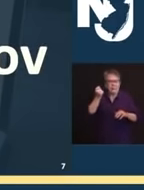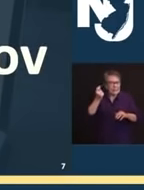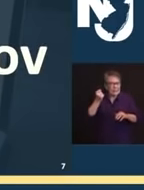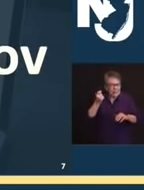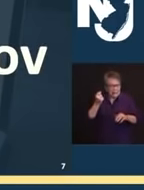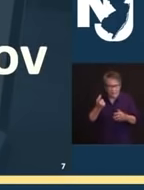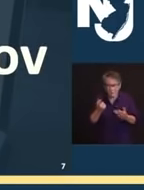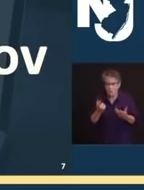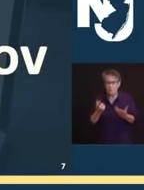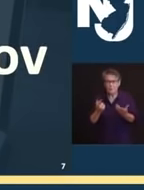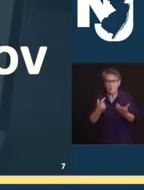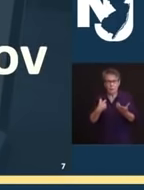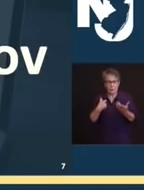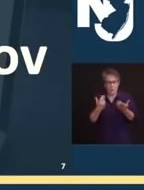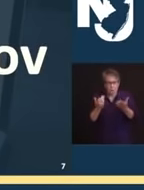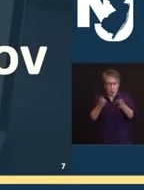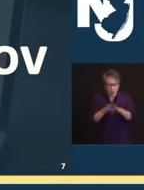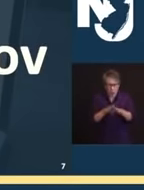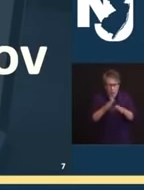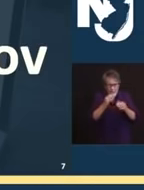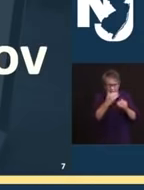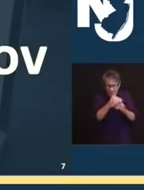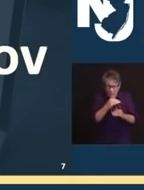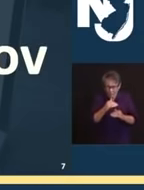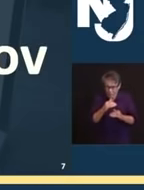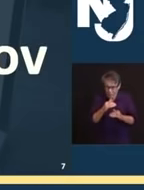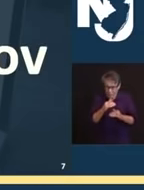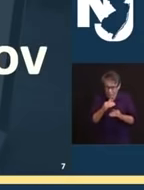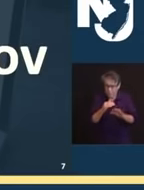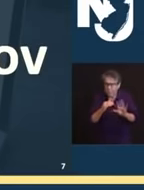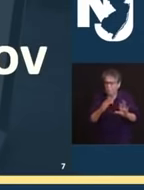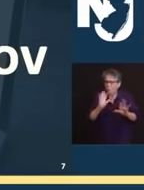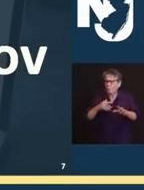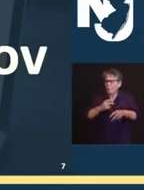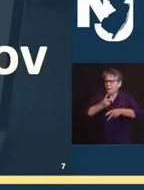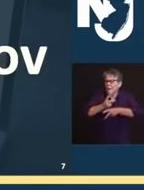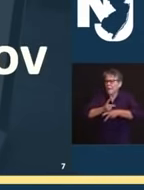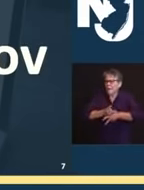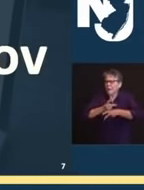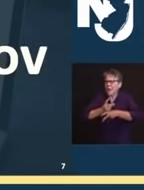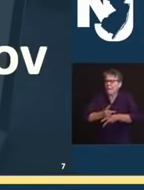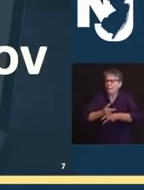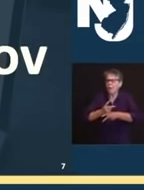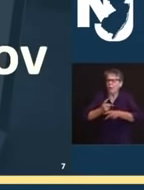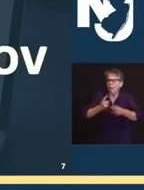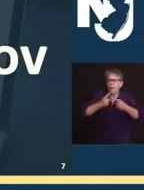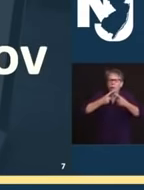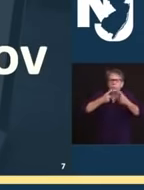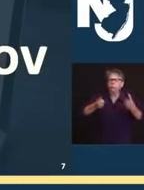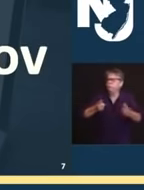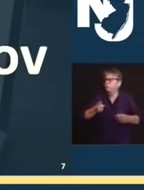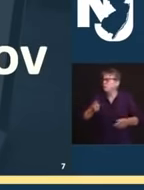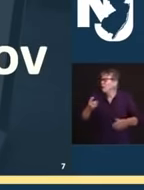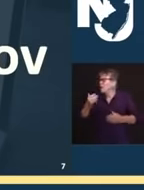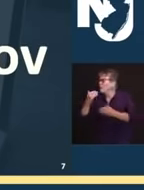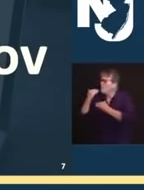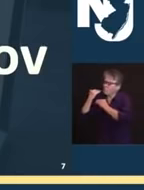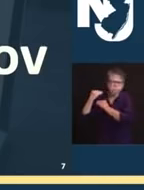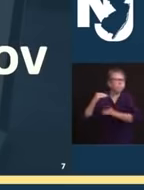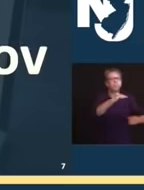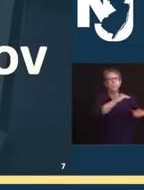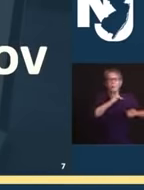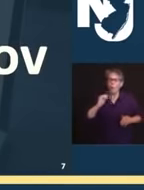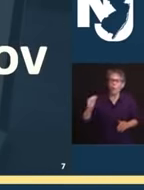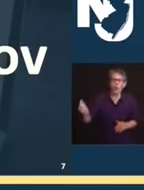be actions, again, that are surgical in their approach. The essential thing is that we have to change our mindset.